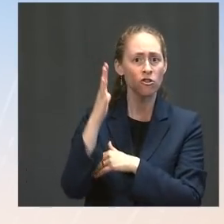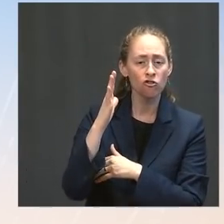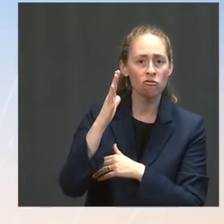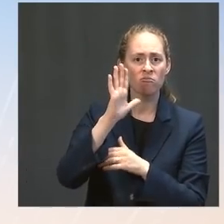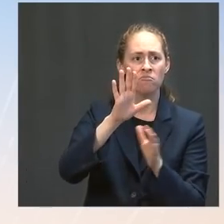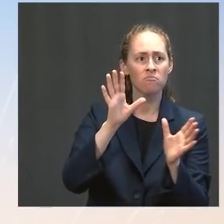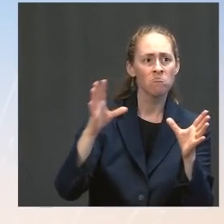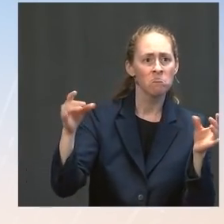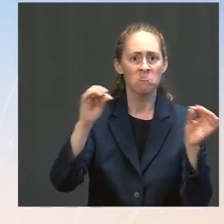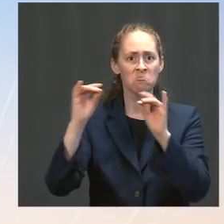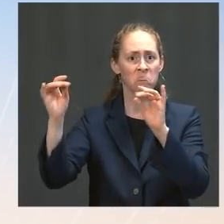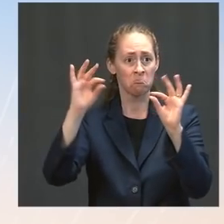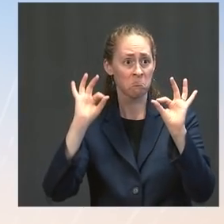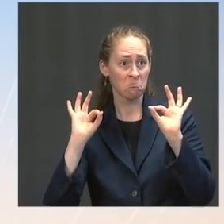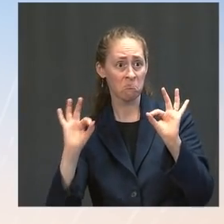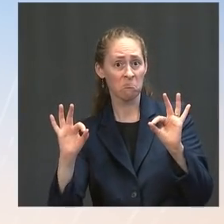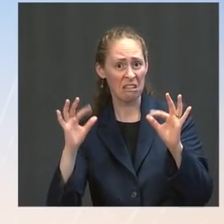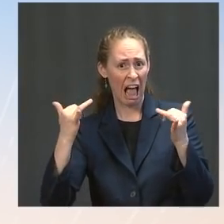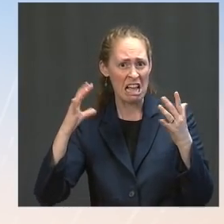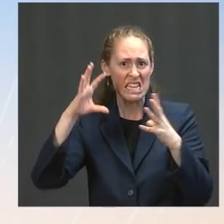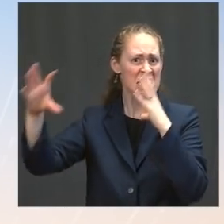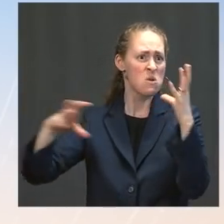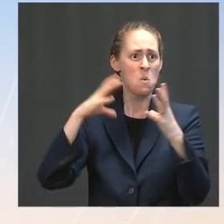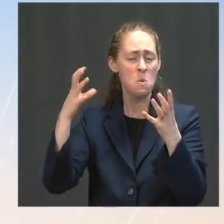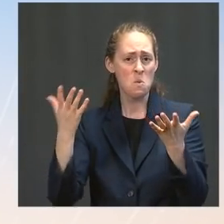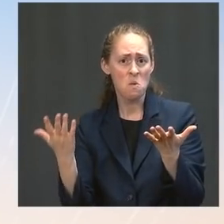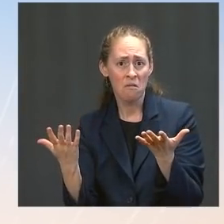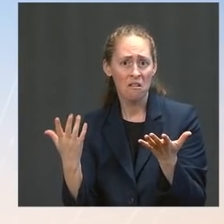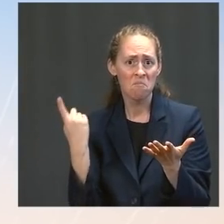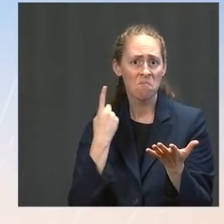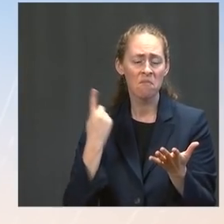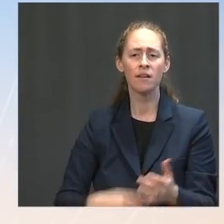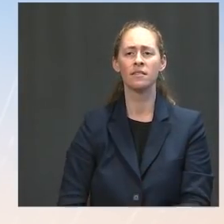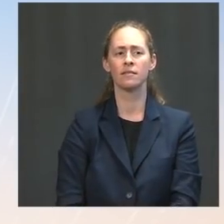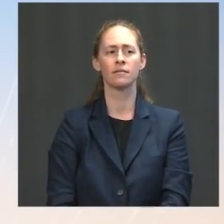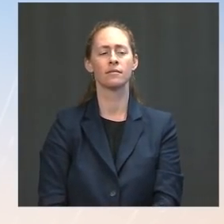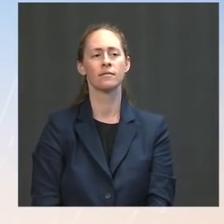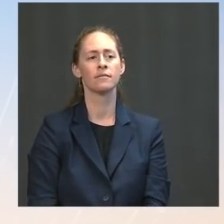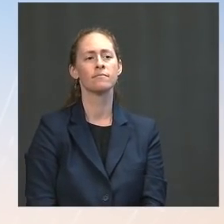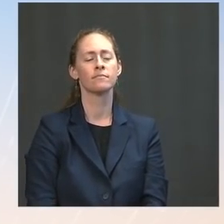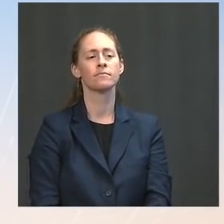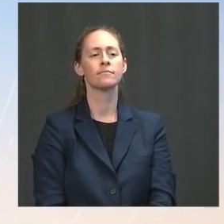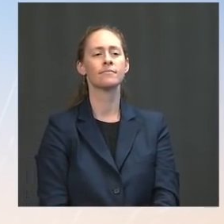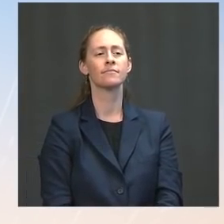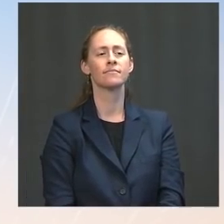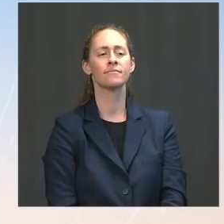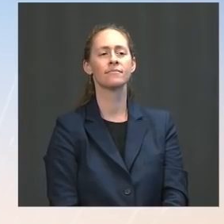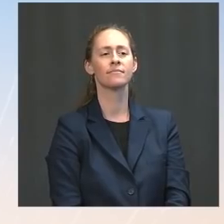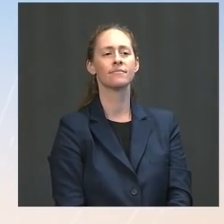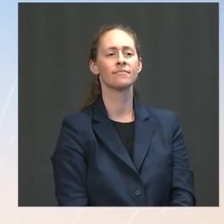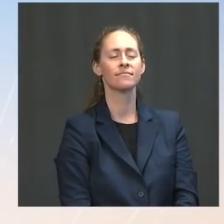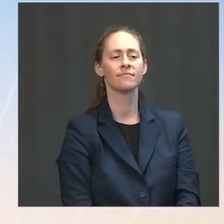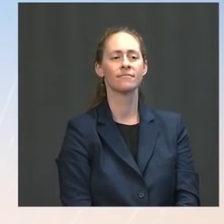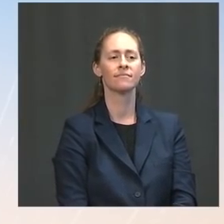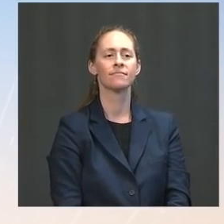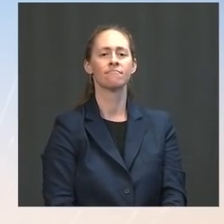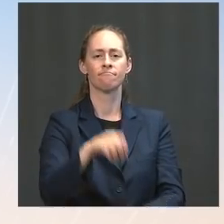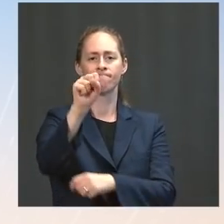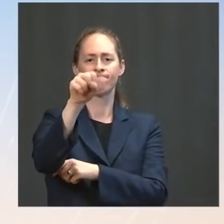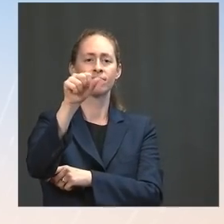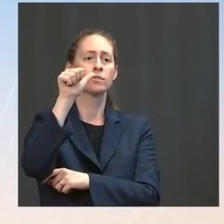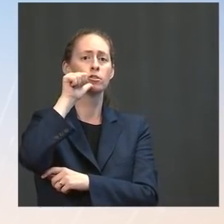numbers that we have provided as of today. I think the last information I have is about a day old, but it's an ongoing process. Go ahead. Thanks, Jen. I just